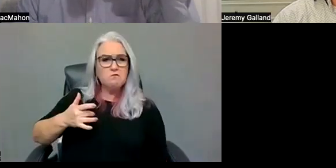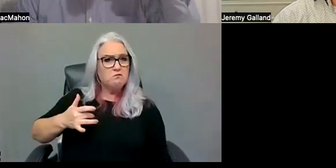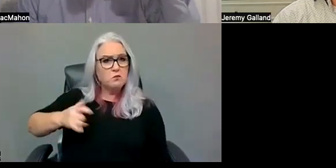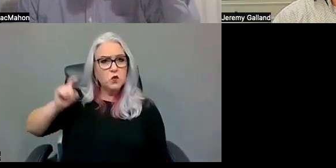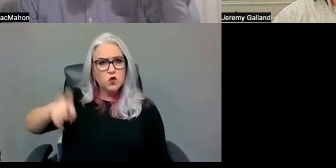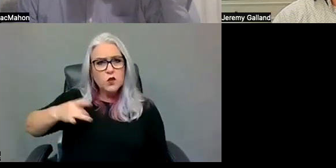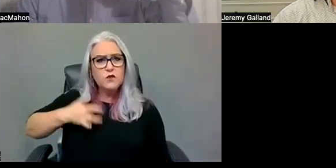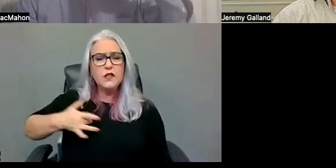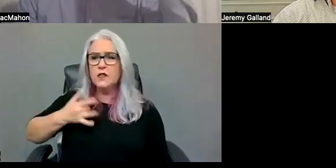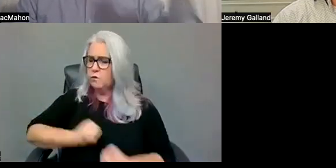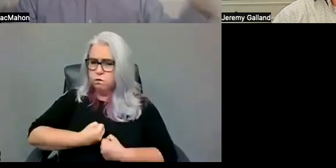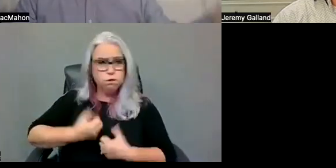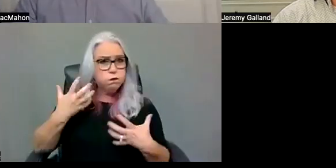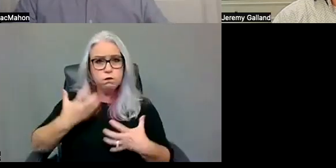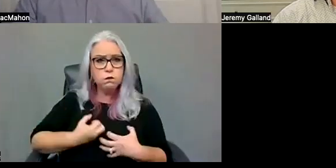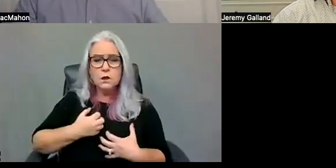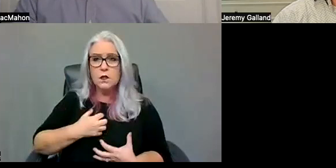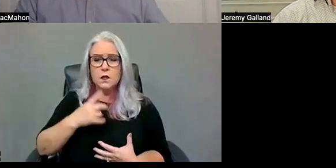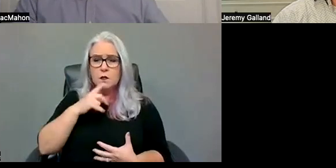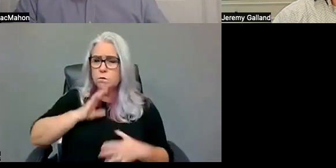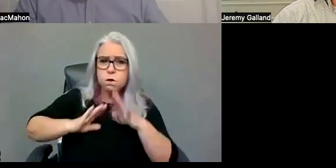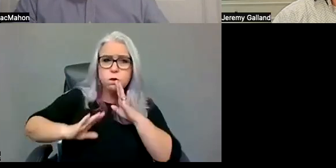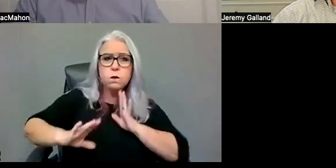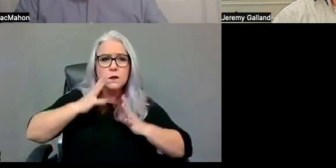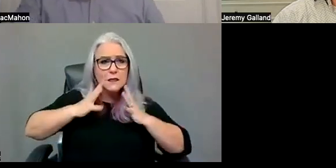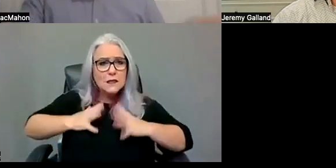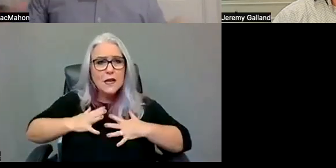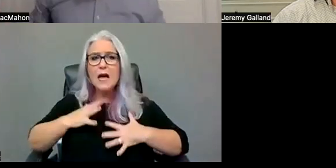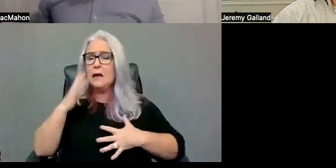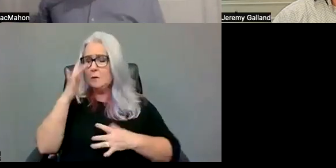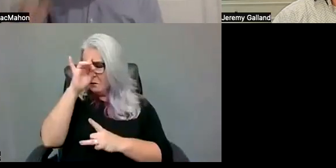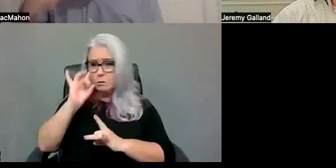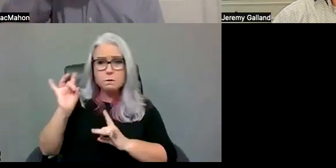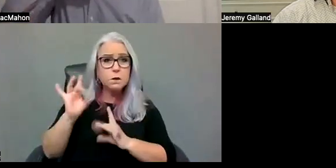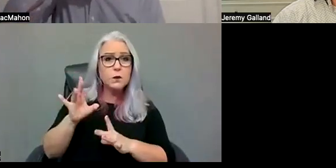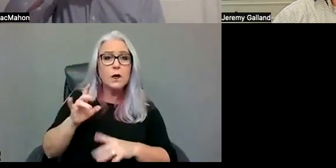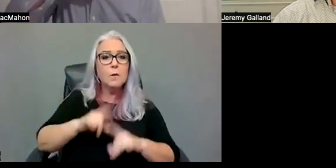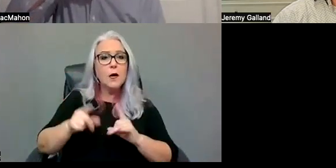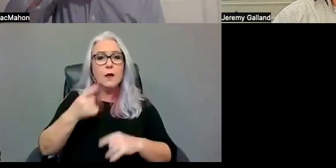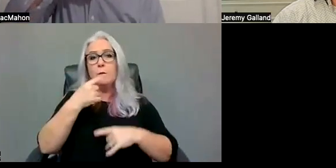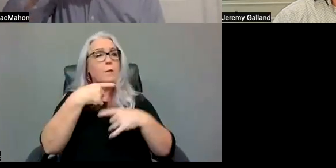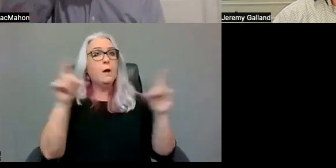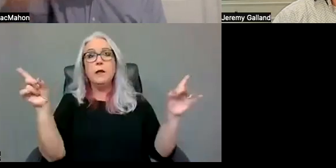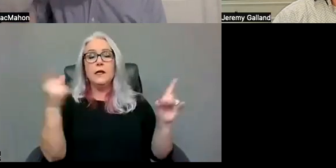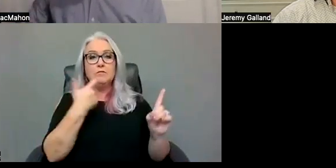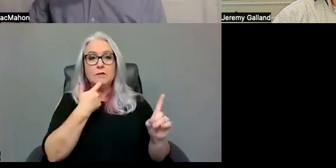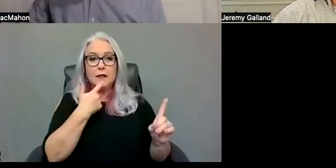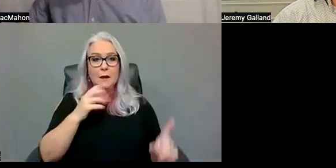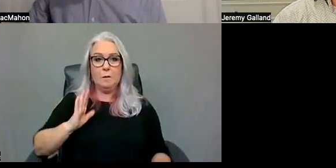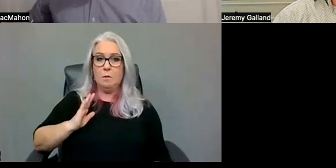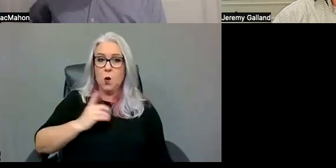not just to be silent when it happens, but to make a public declaration that the board,